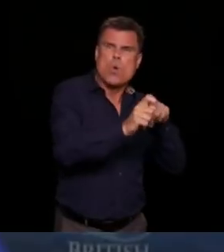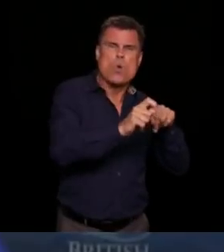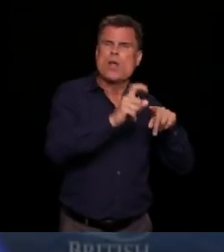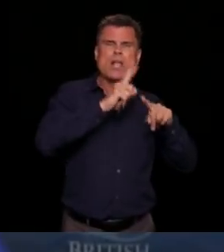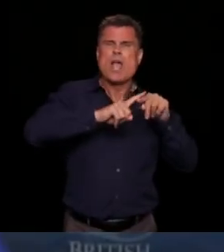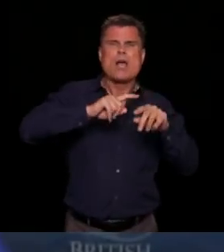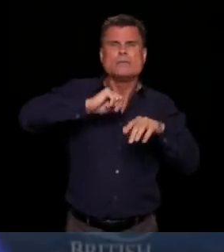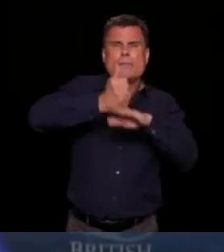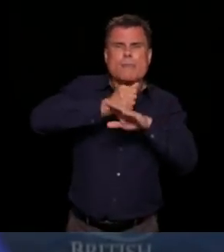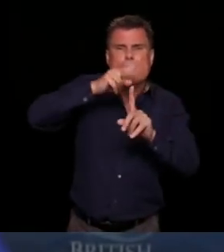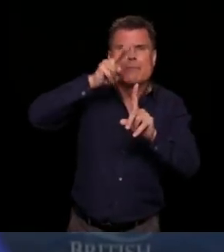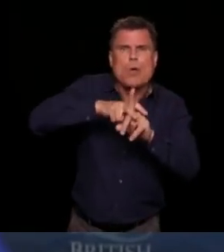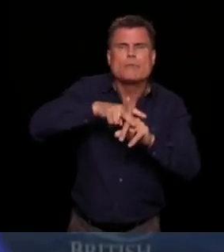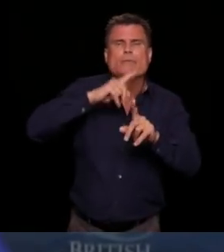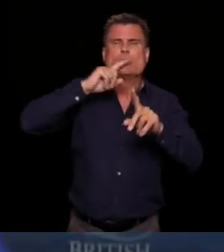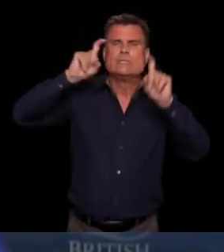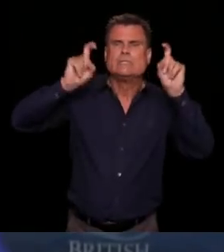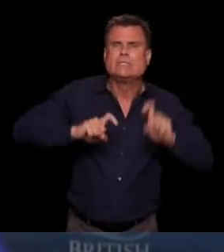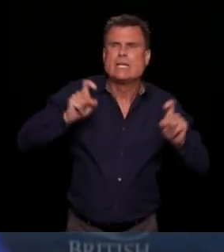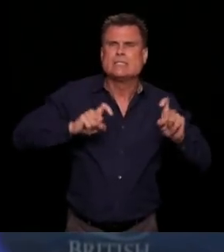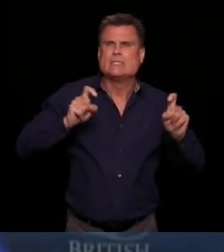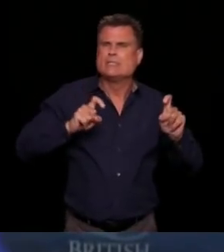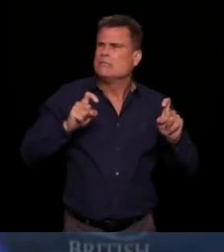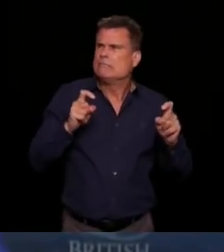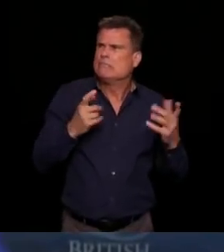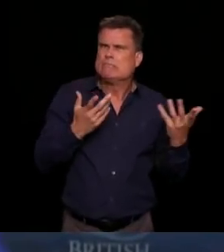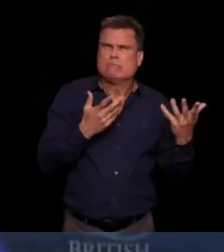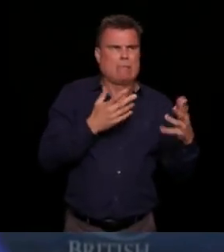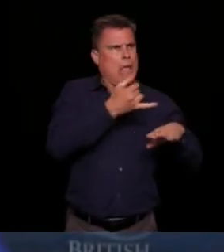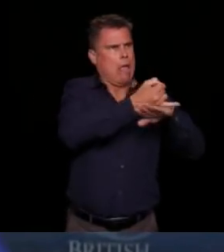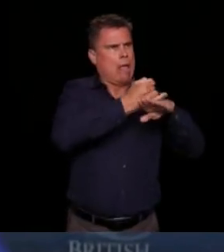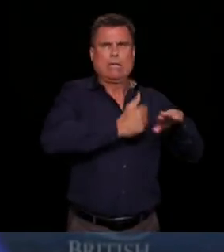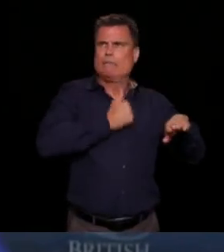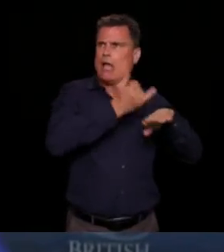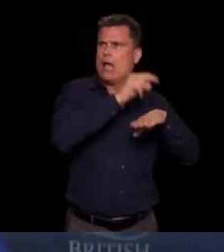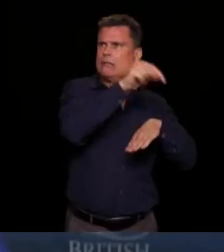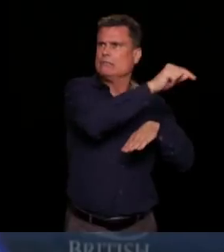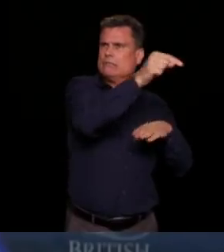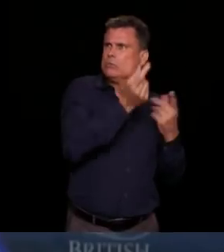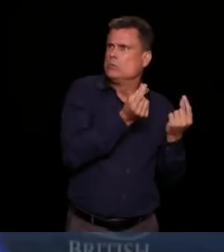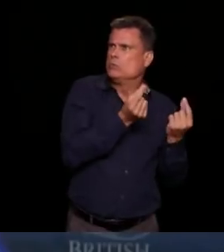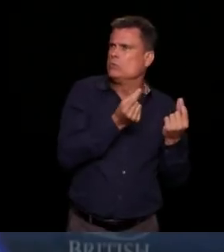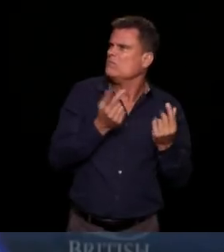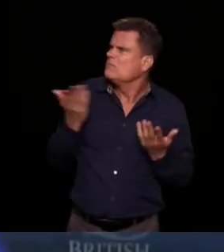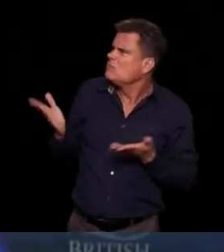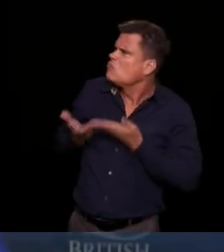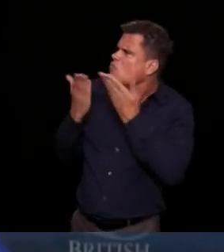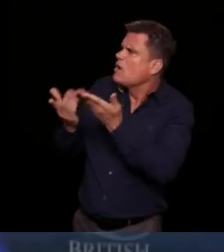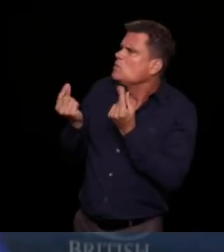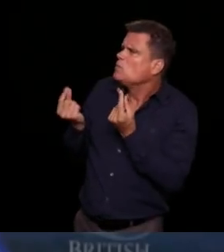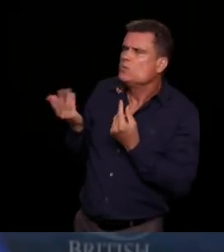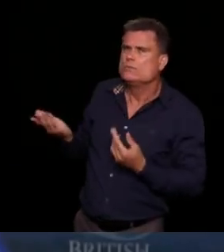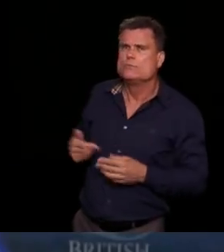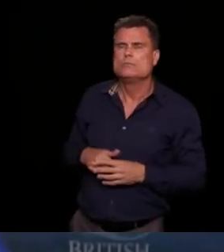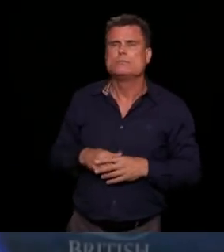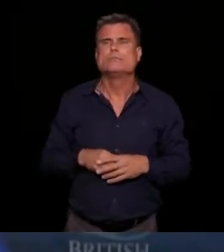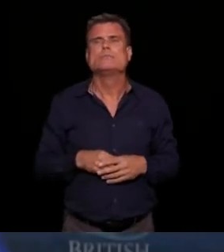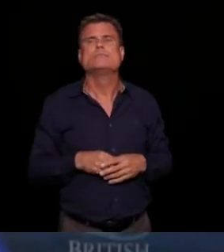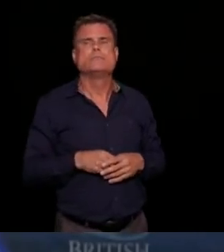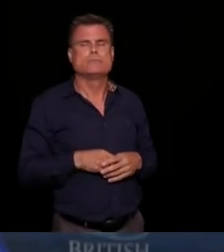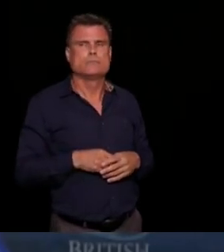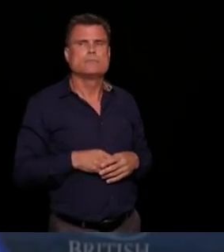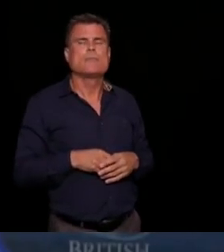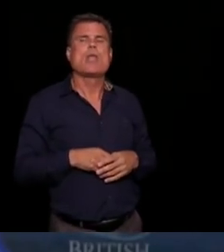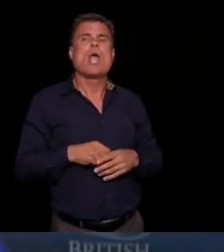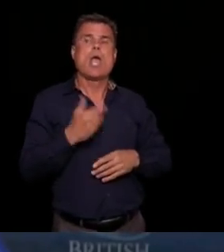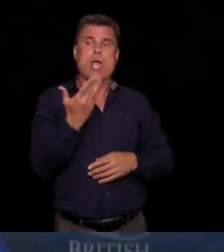see vulnerable family members but can't right now because of this issue? I think it's being resolved. So my message is that we resolve